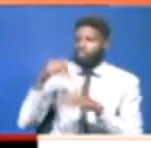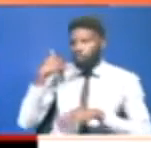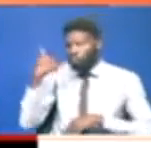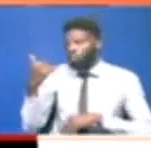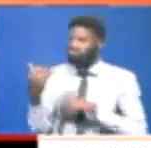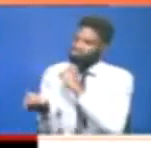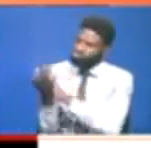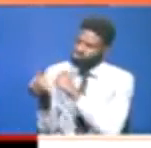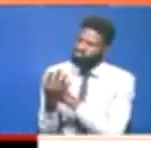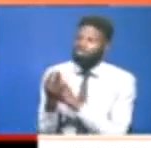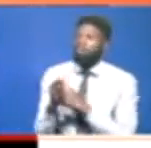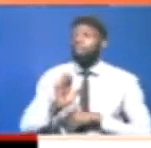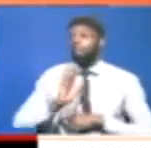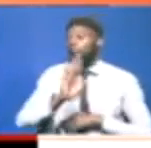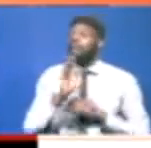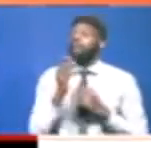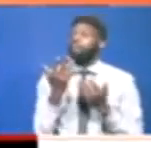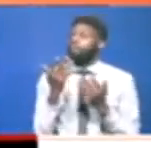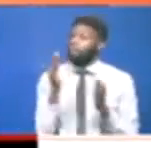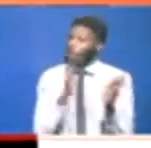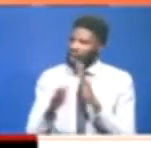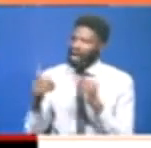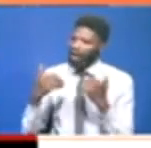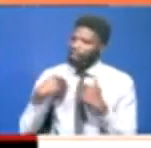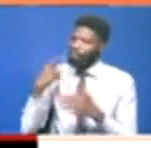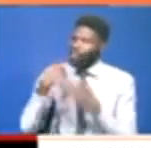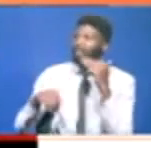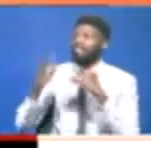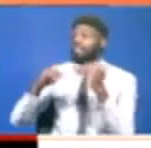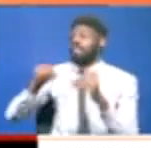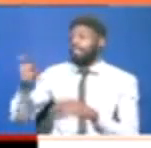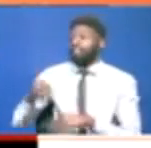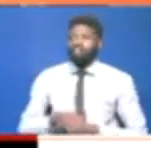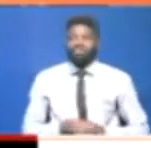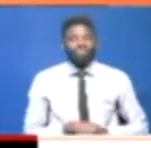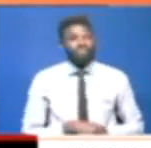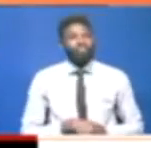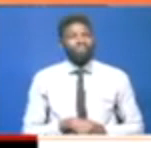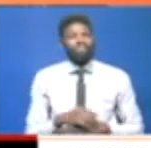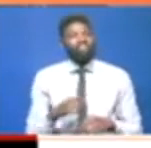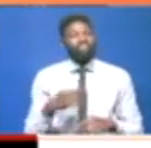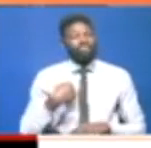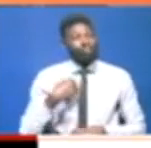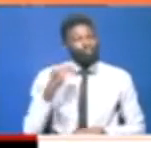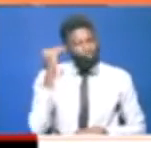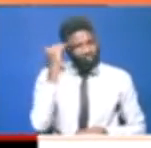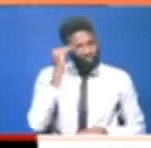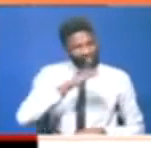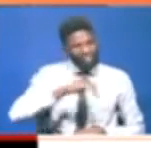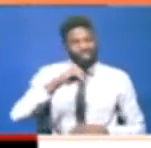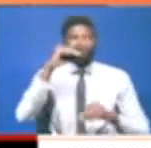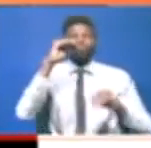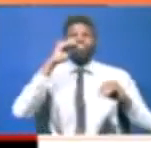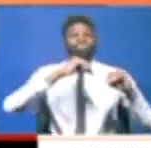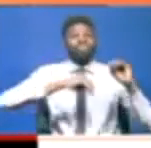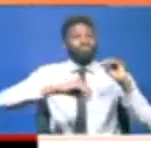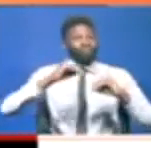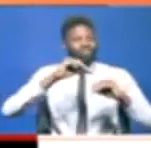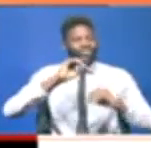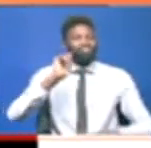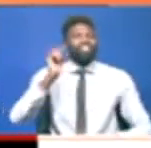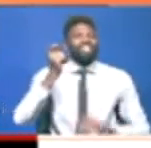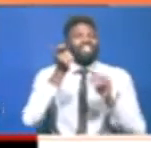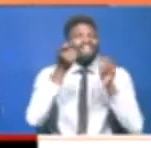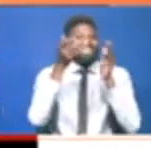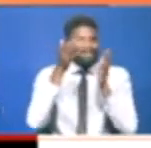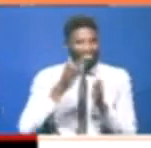plan have over the other. I know, you know, when it comes to contributions, you know, Kenyans, you know, they have